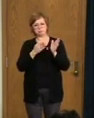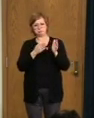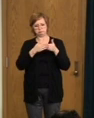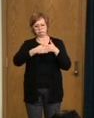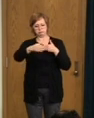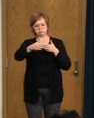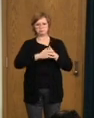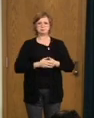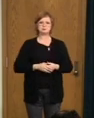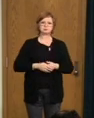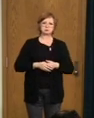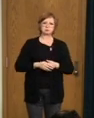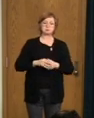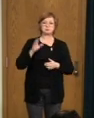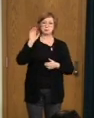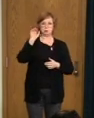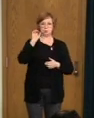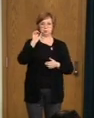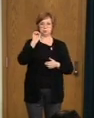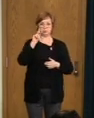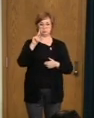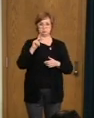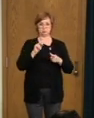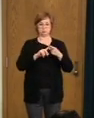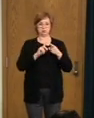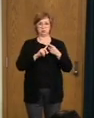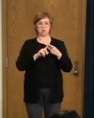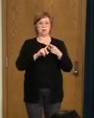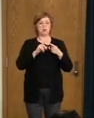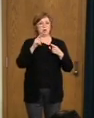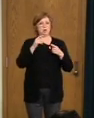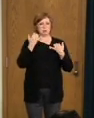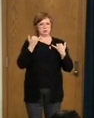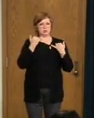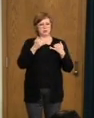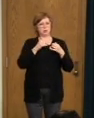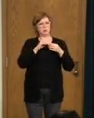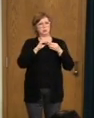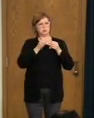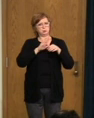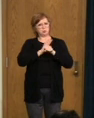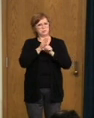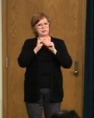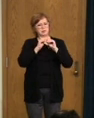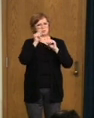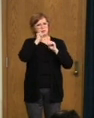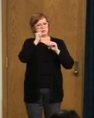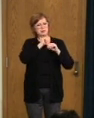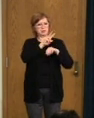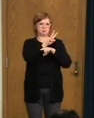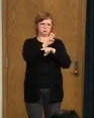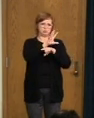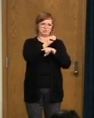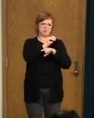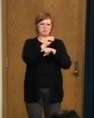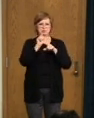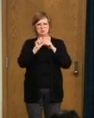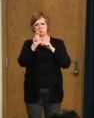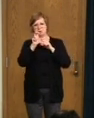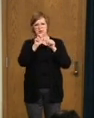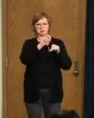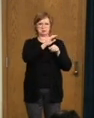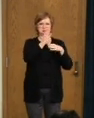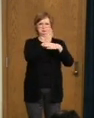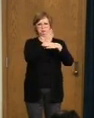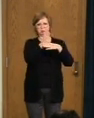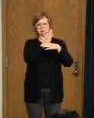the Premier said, our case numbers are currently still hovering between that 250-300 mark. They're not going up as much as some